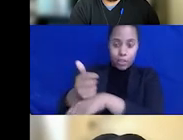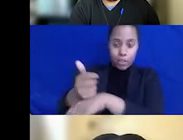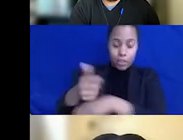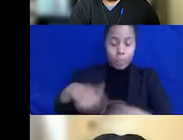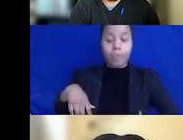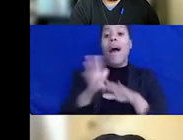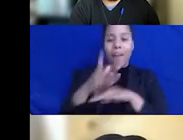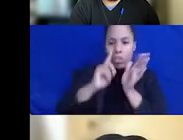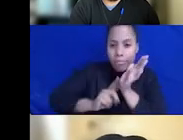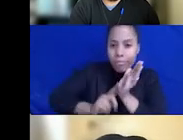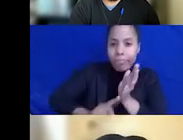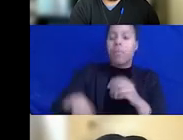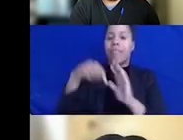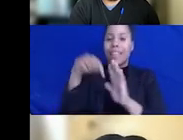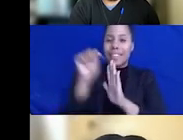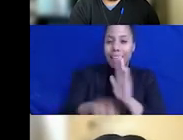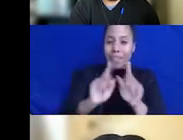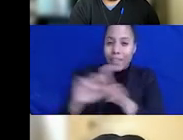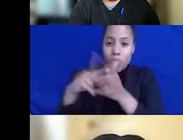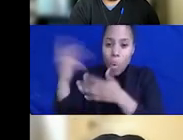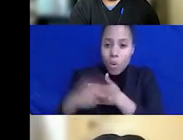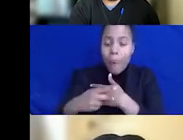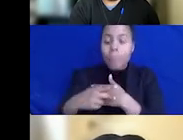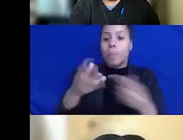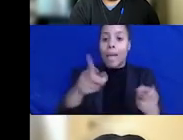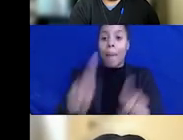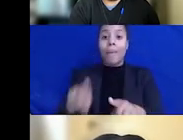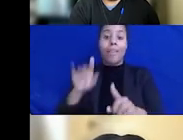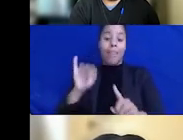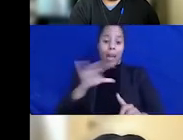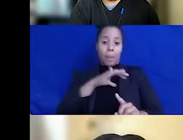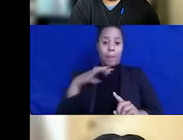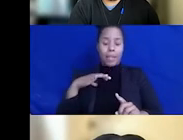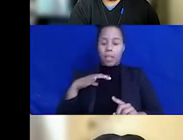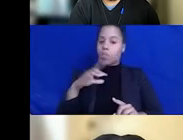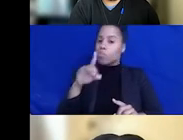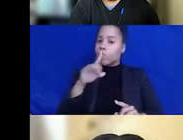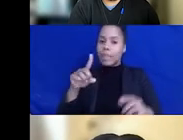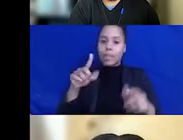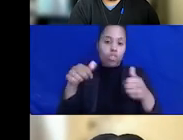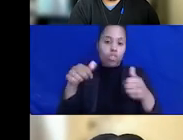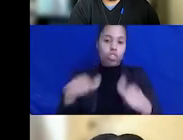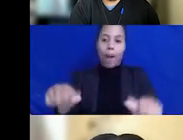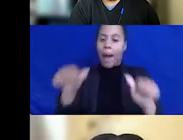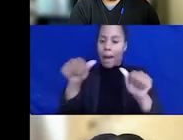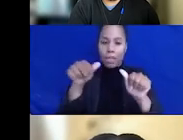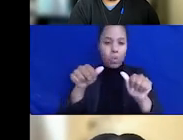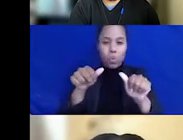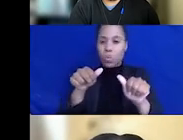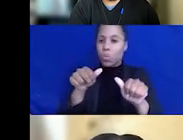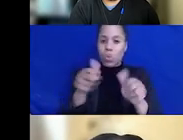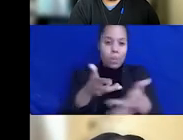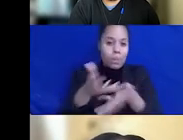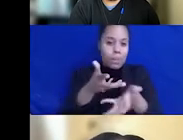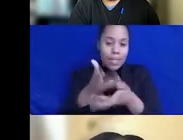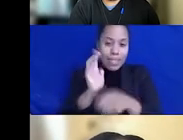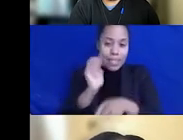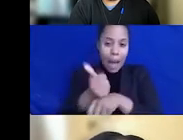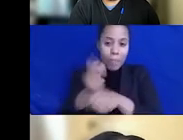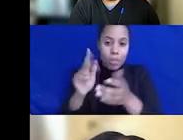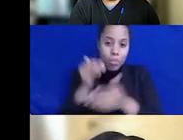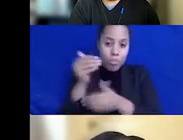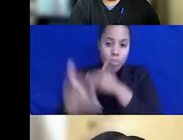programs, basically the committee really just tried to establish a process by which surveillance would